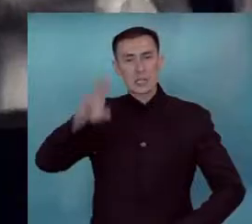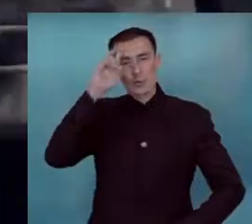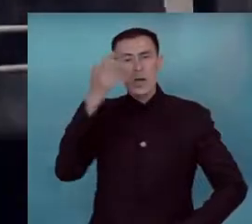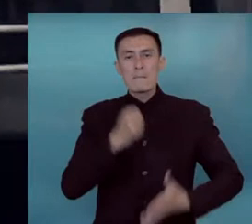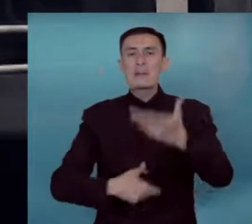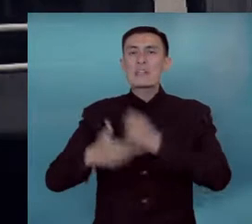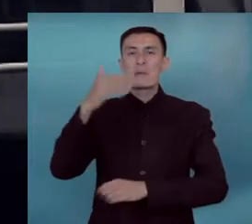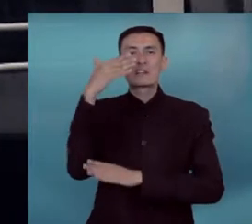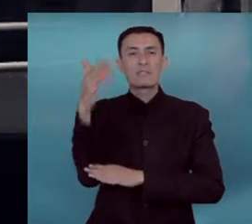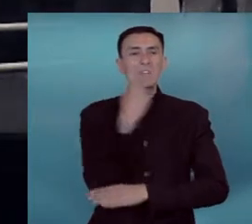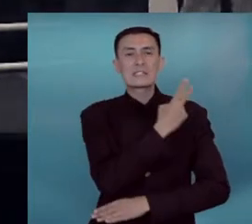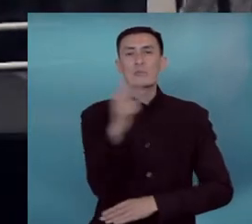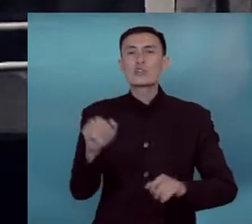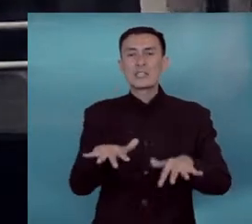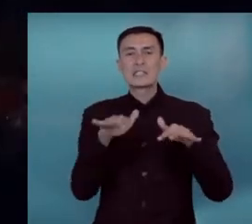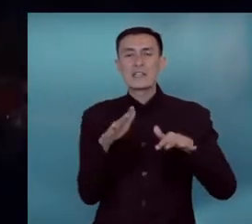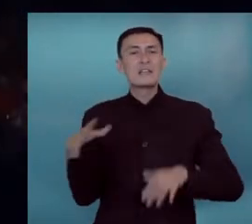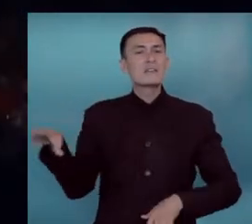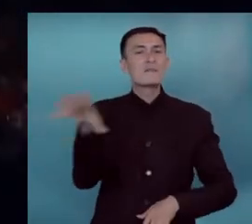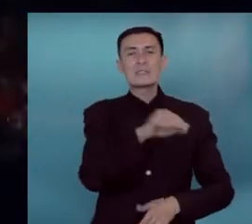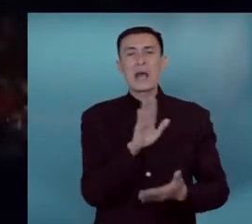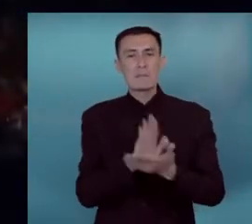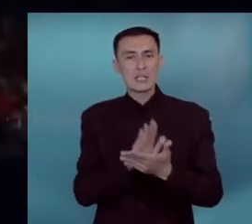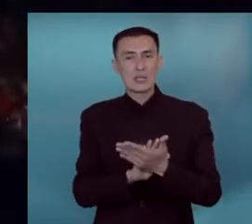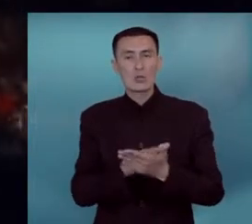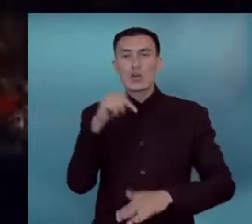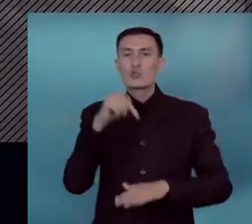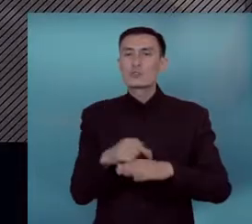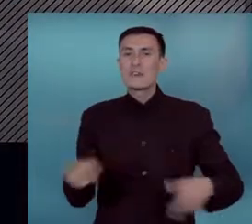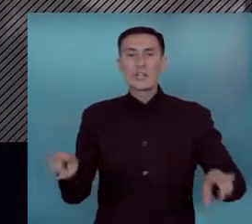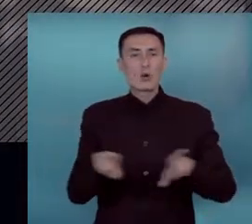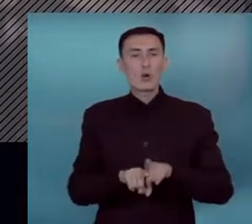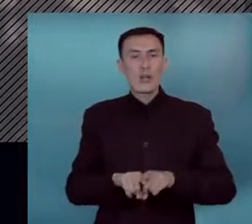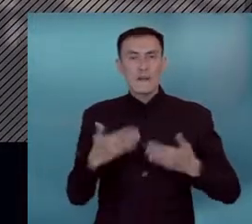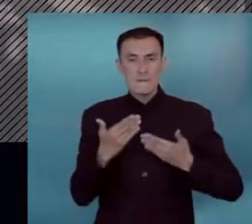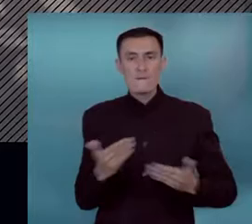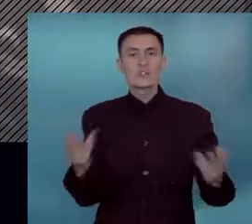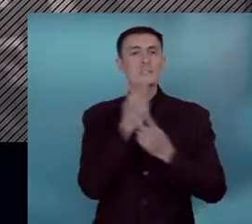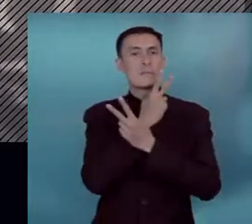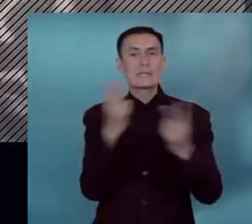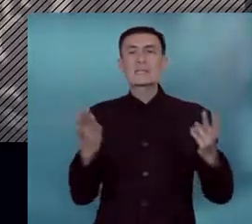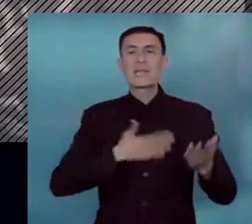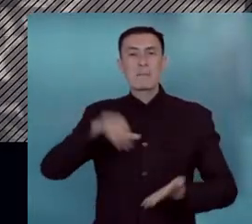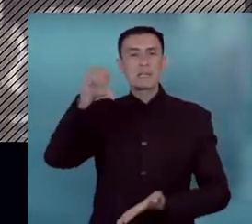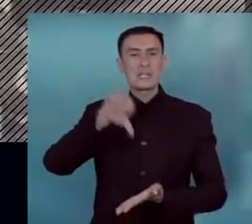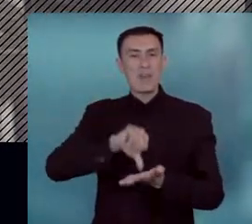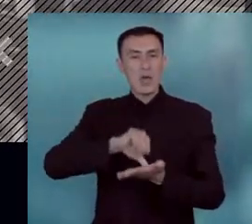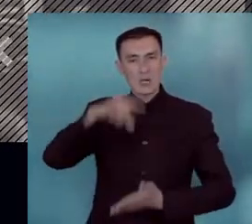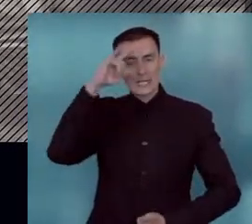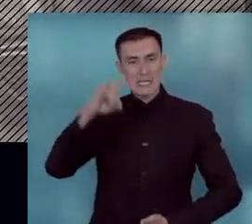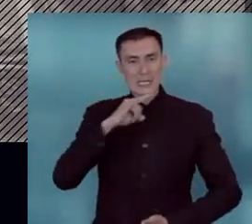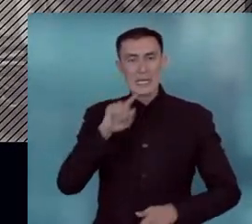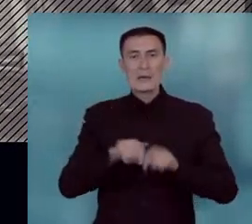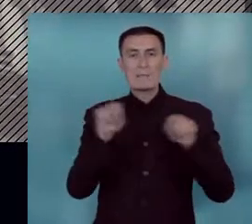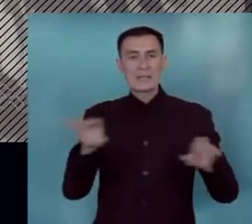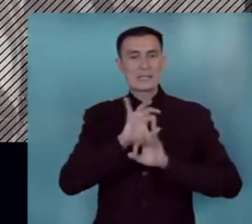proud and happy for our country. The flag is raised, we look at the audience and they applaud us. We feel like, look at me, I'm